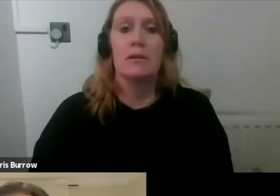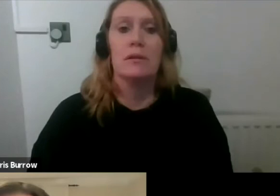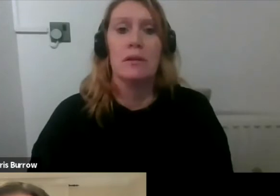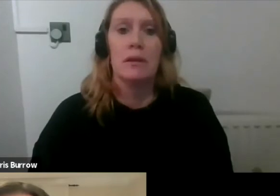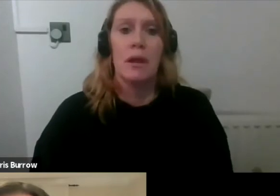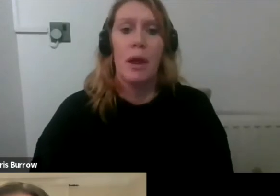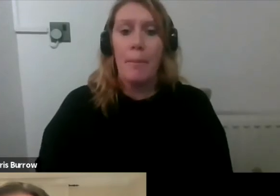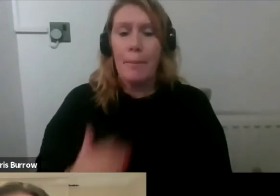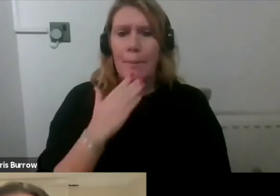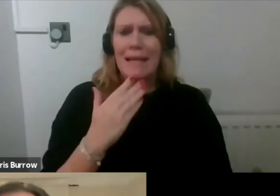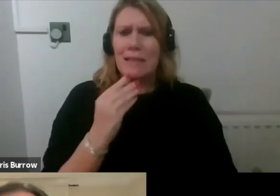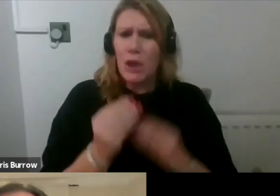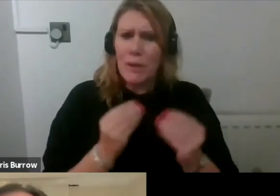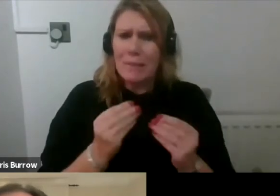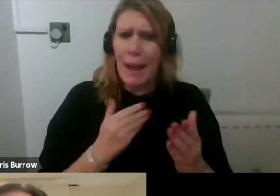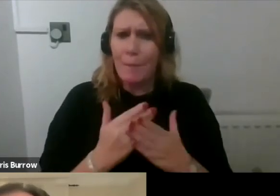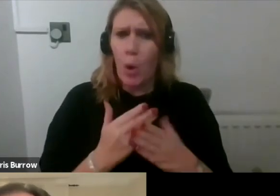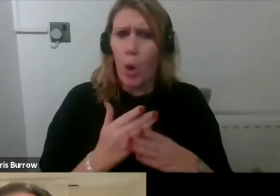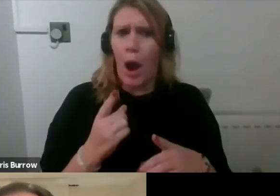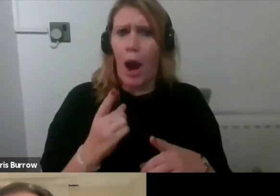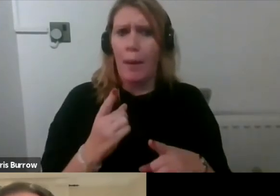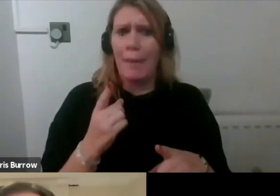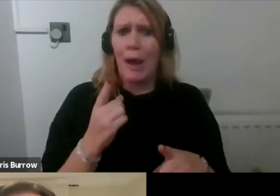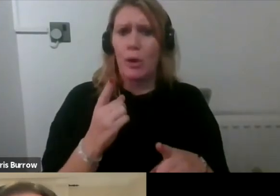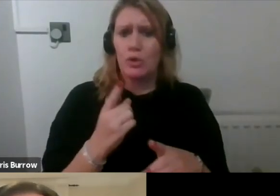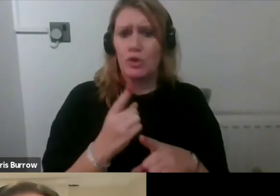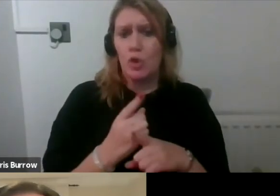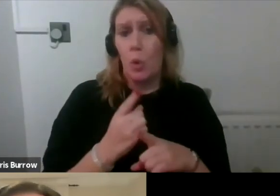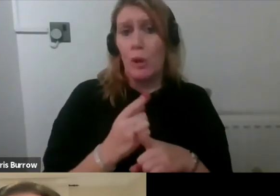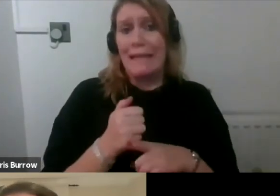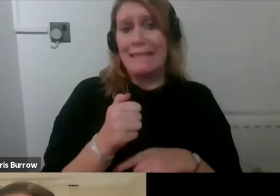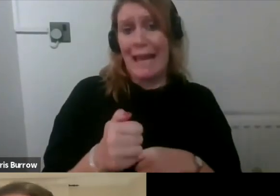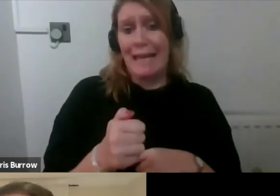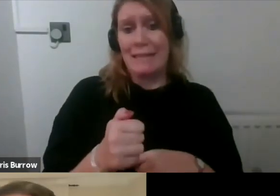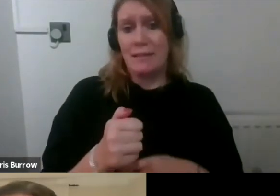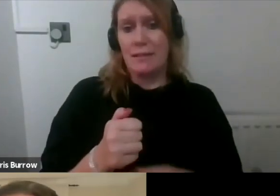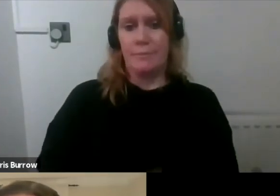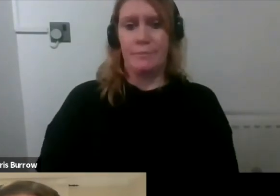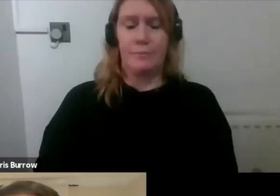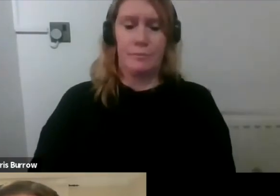for audio description? Oh, yeah. So, Rosa, it was about,